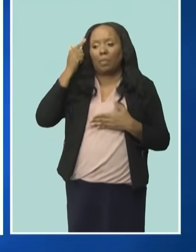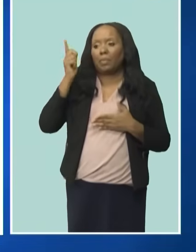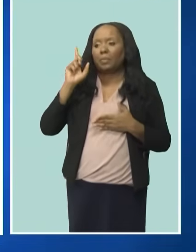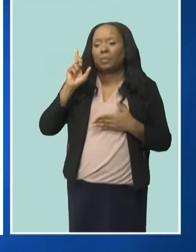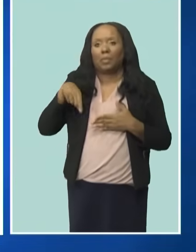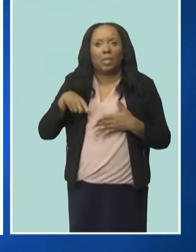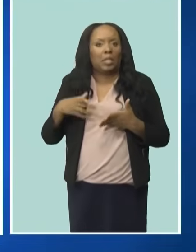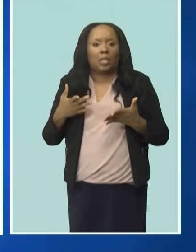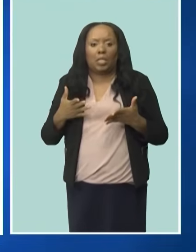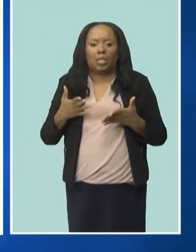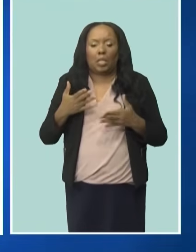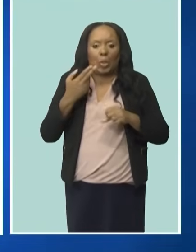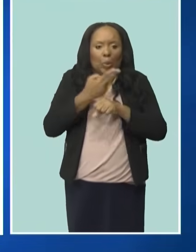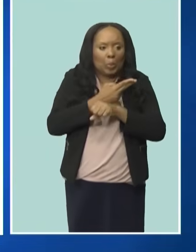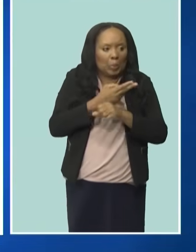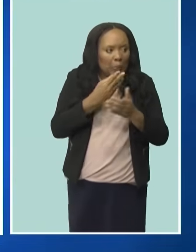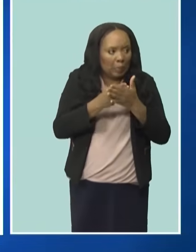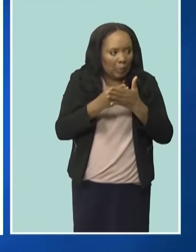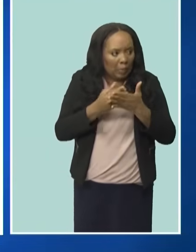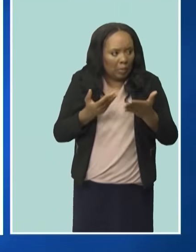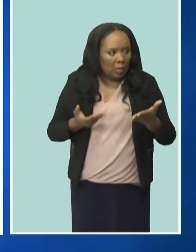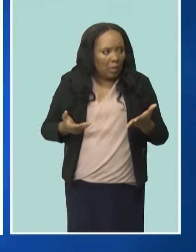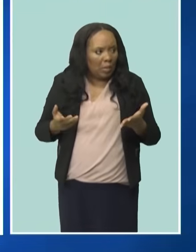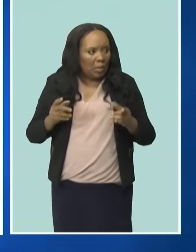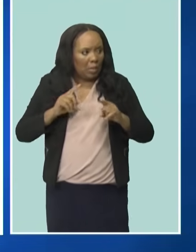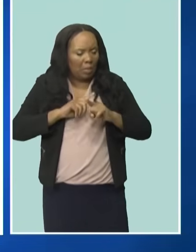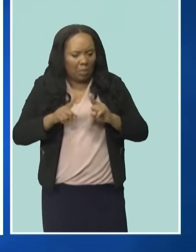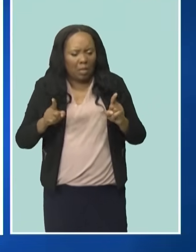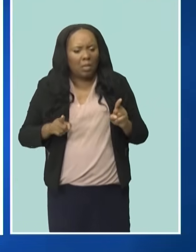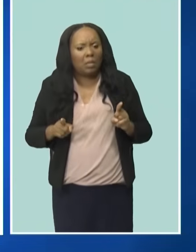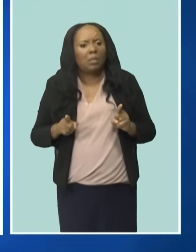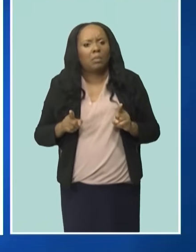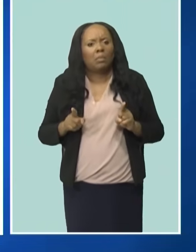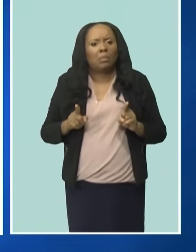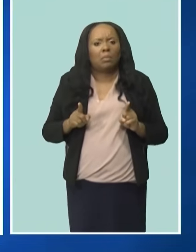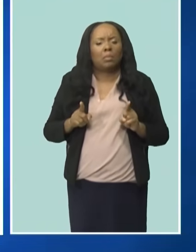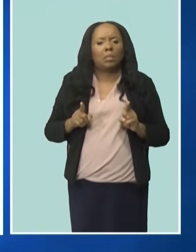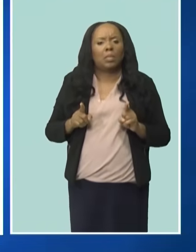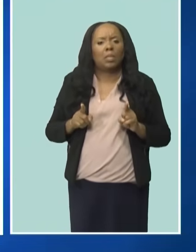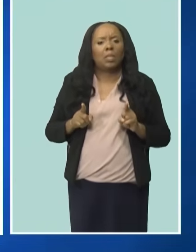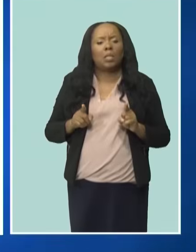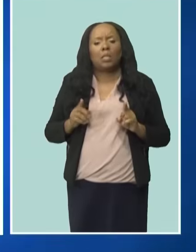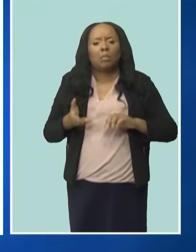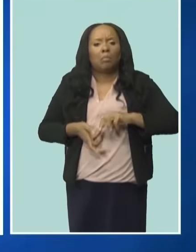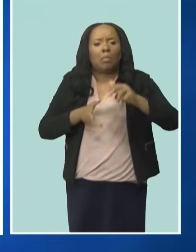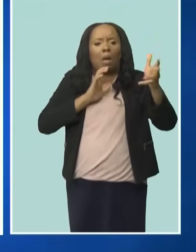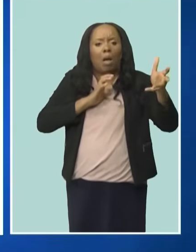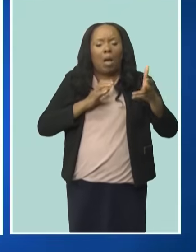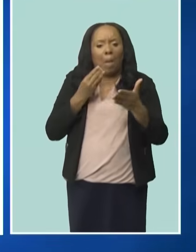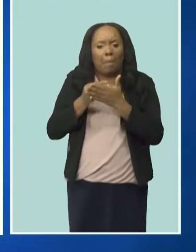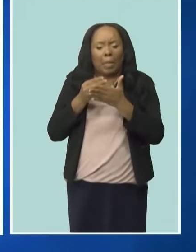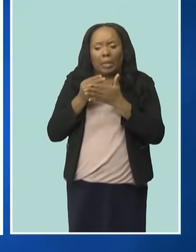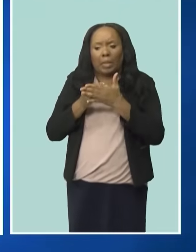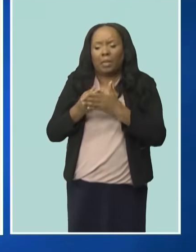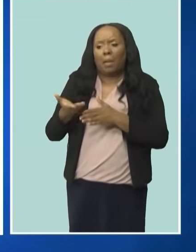reallocation. The good thing about it, though, is that the catastrophe bonds, which were set by Dr. Nigel Clark, who is the former